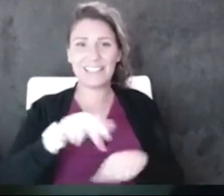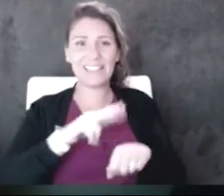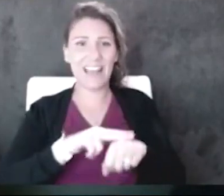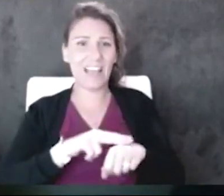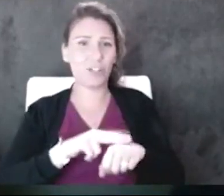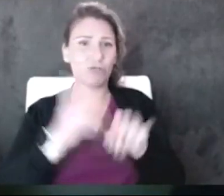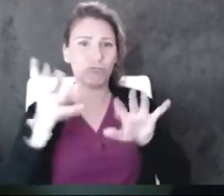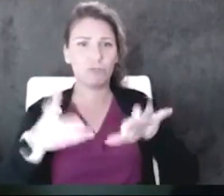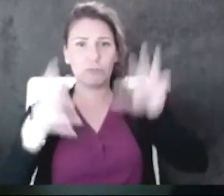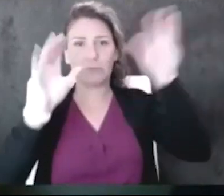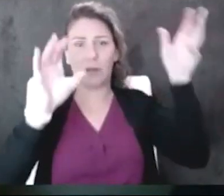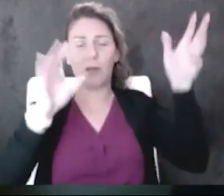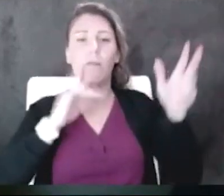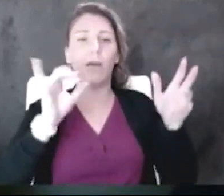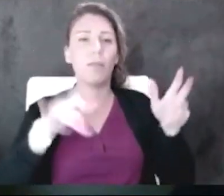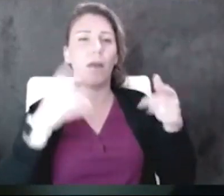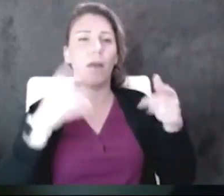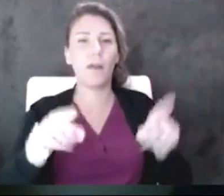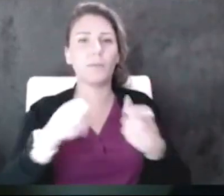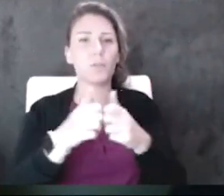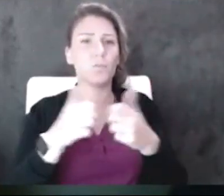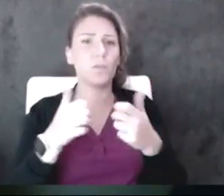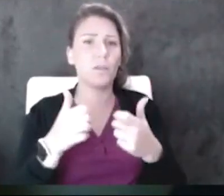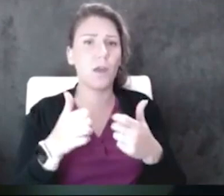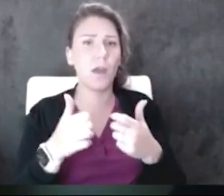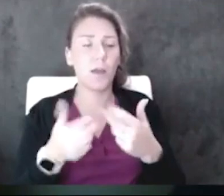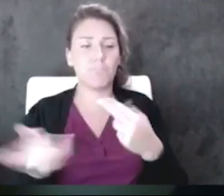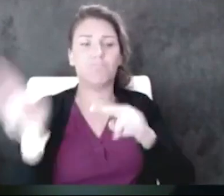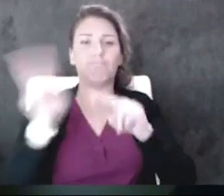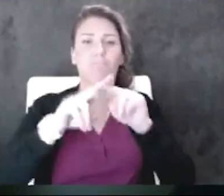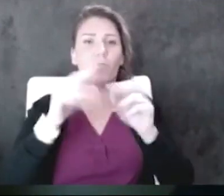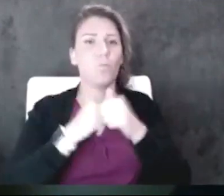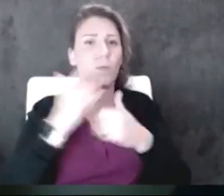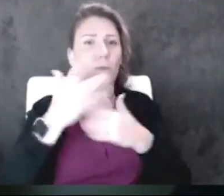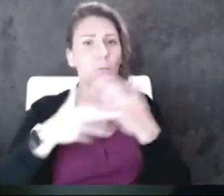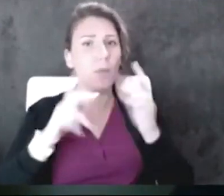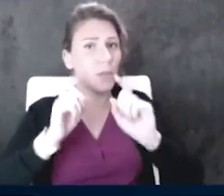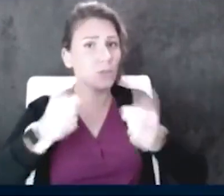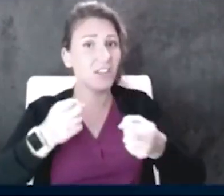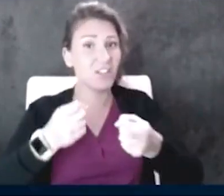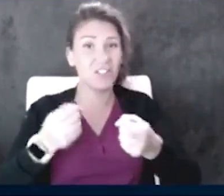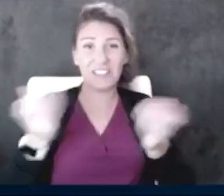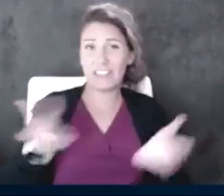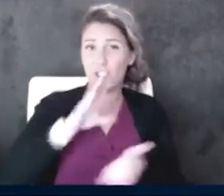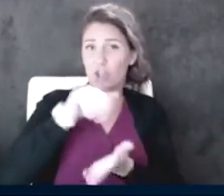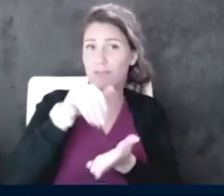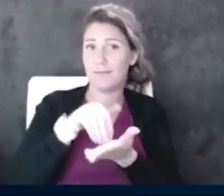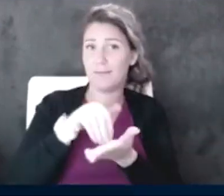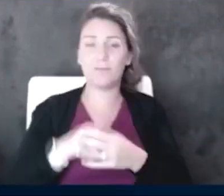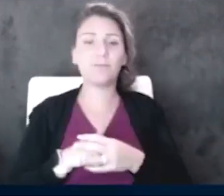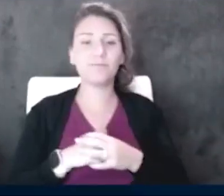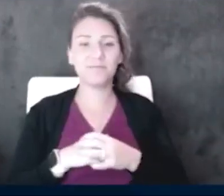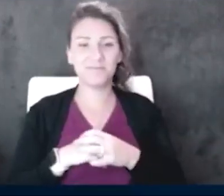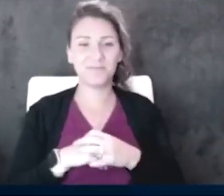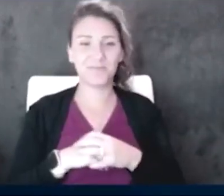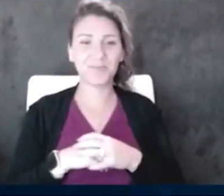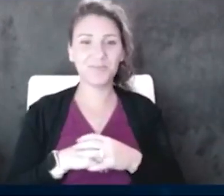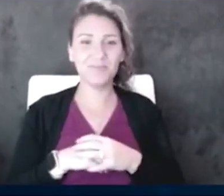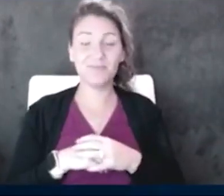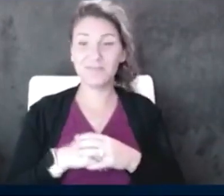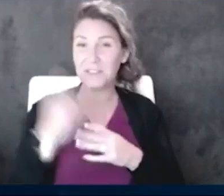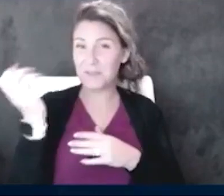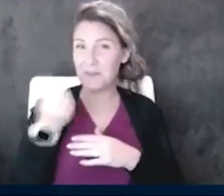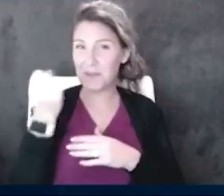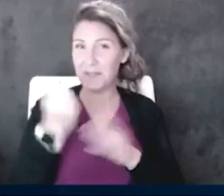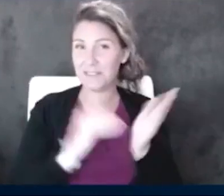like that usually do result in a spike in blood donations for centers in the area. Okay, hang tight on that. Dr. Hawkinson, I do